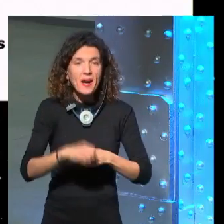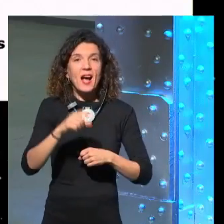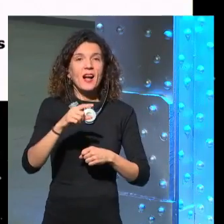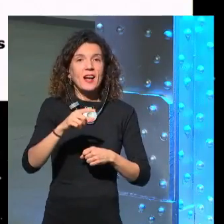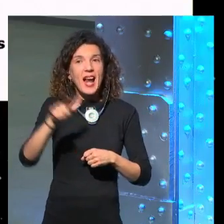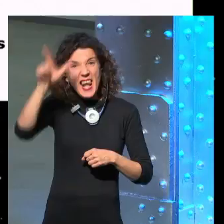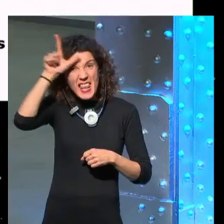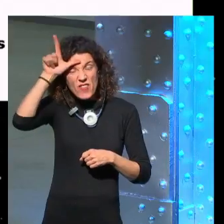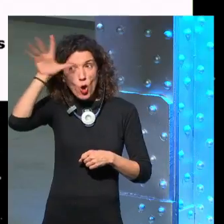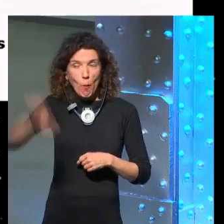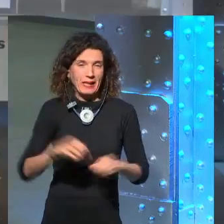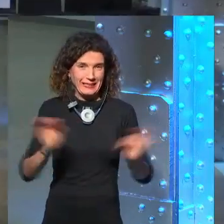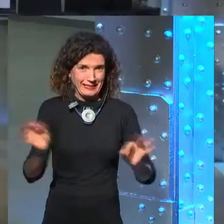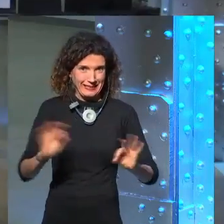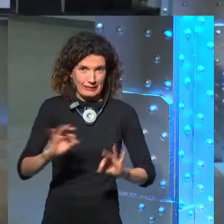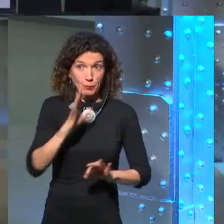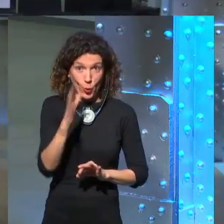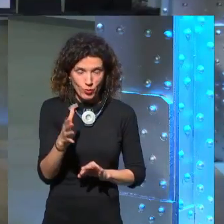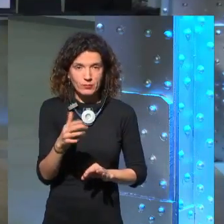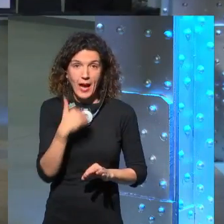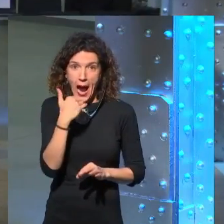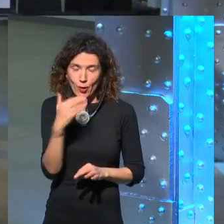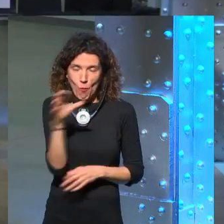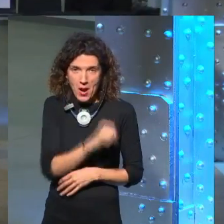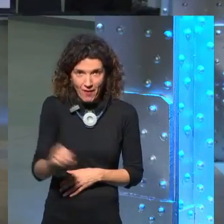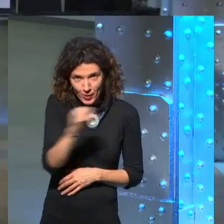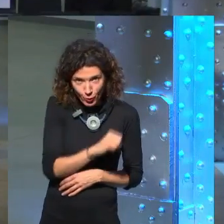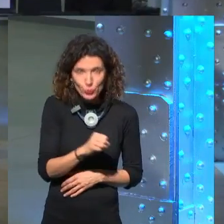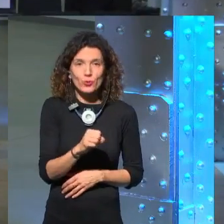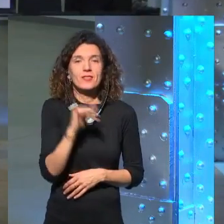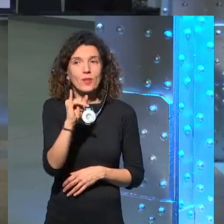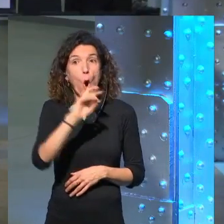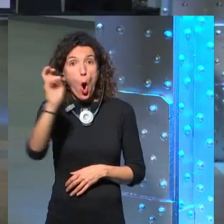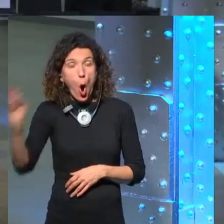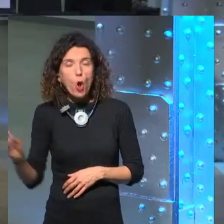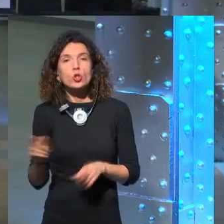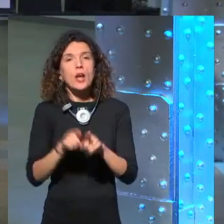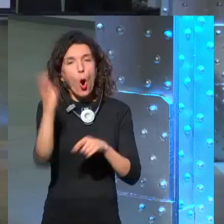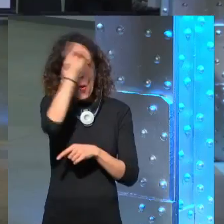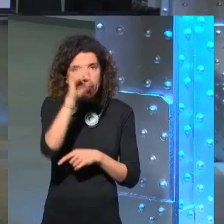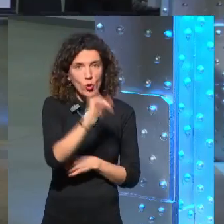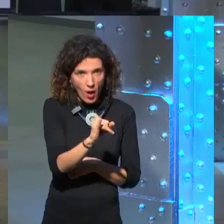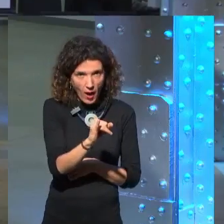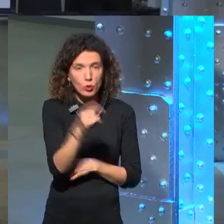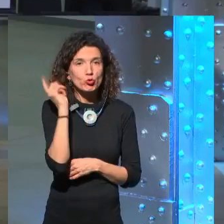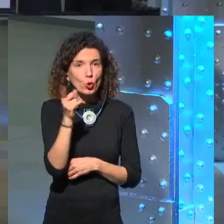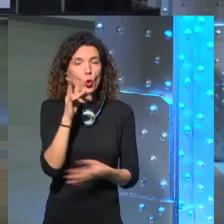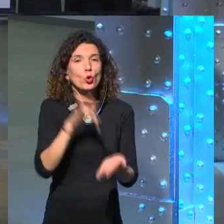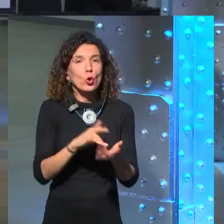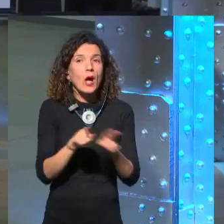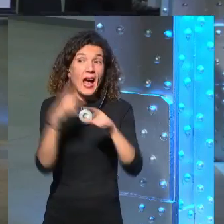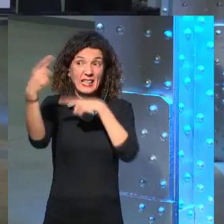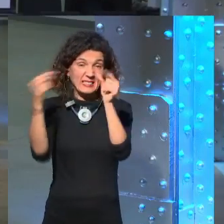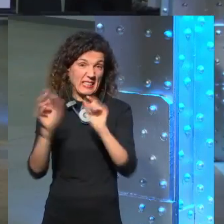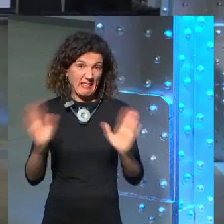Mall anymore." There was another review, somebody gave it just a 1-star, and said, I had this for